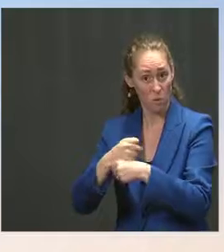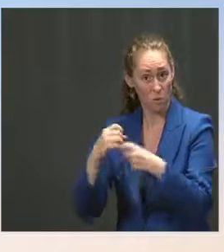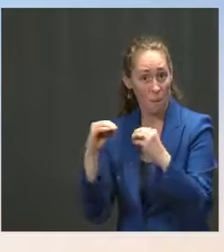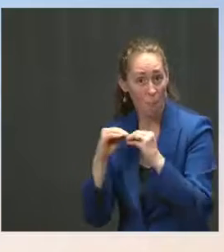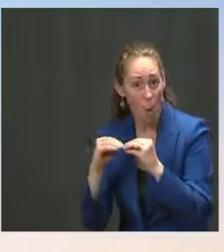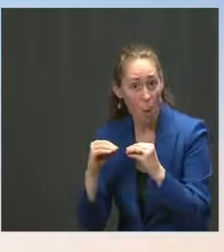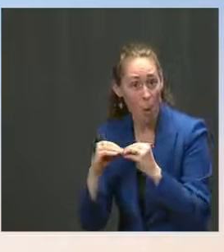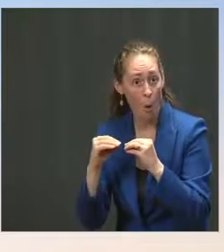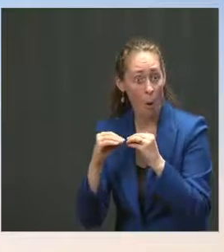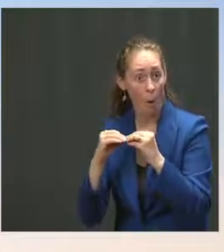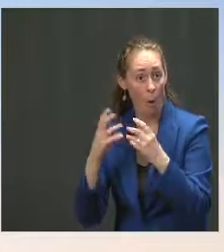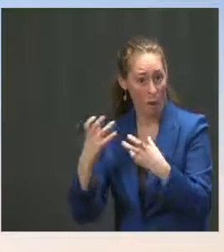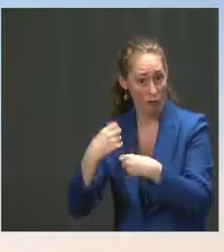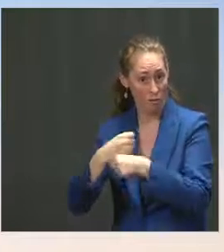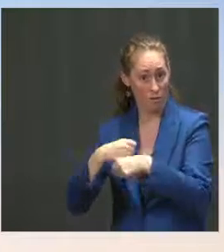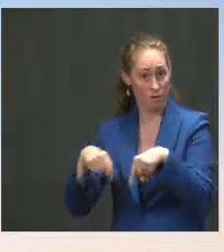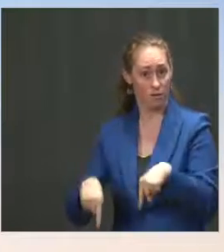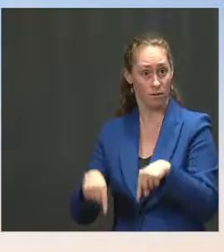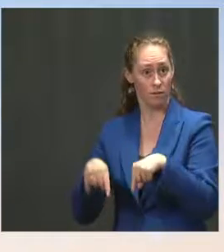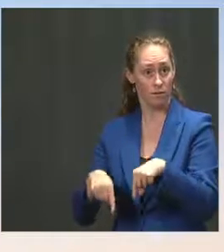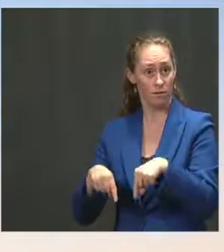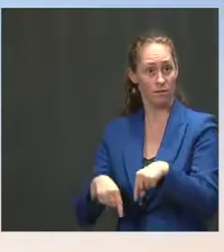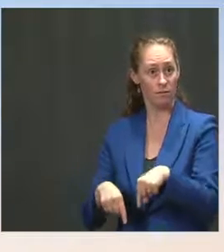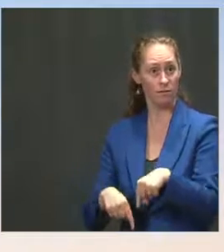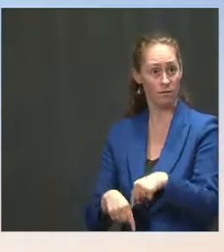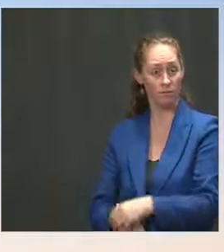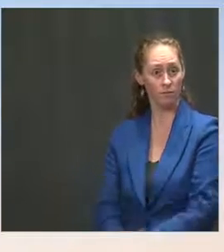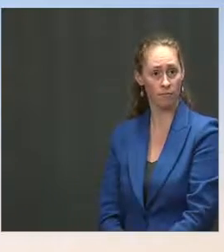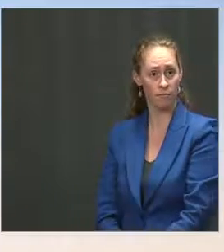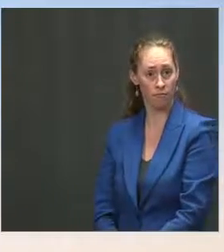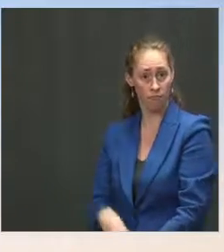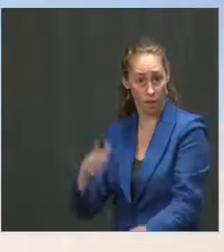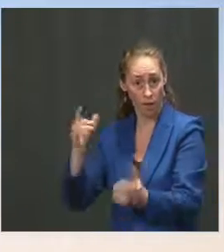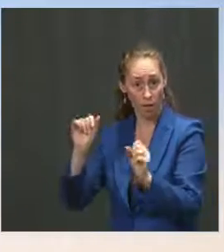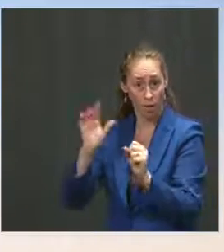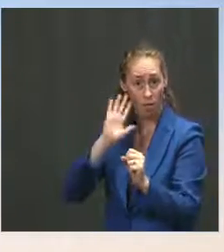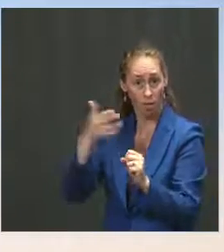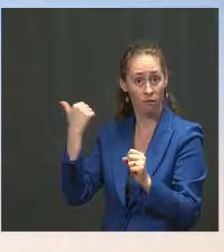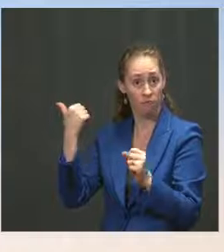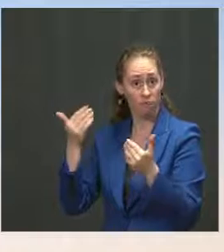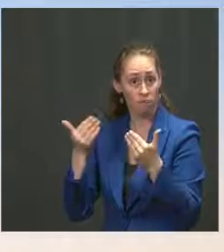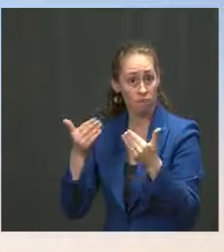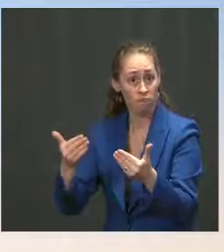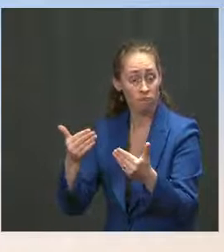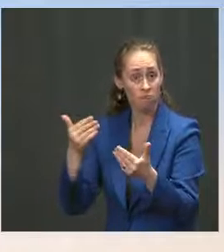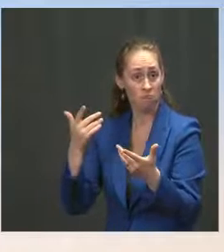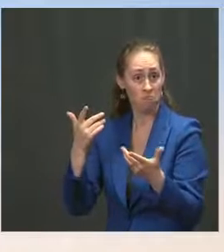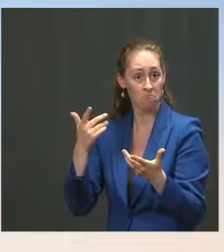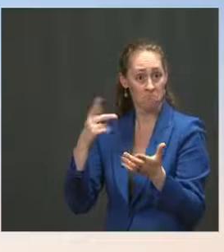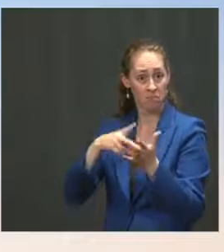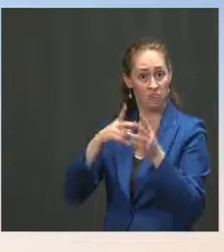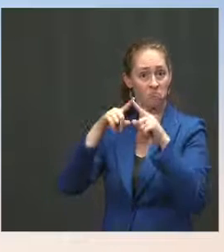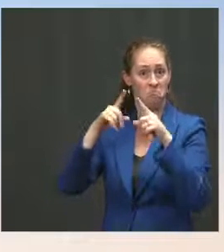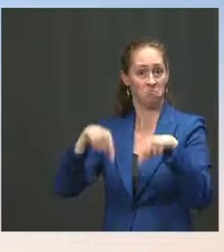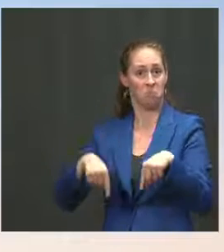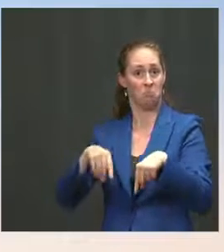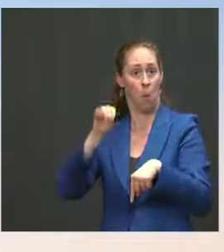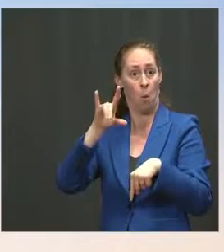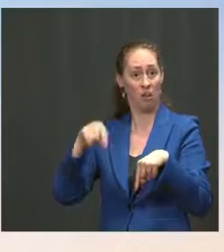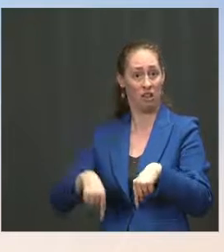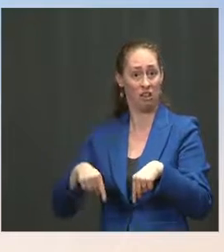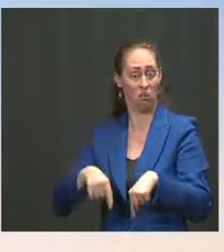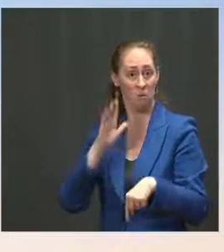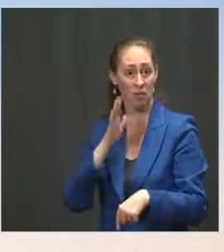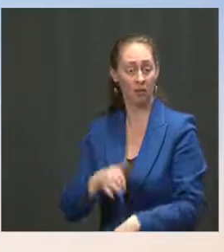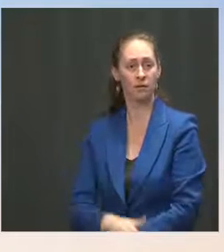production, or the U.S. administration would consider doing to make more U.S. oil? Well, that wasn't an ask we made. The point